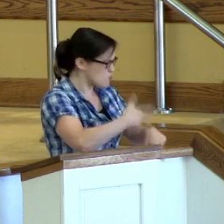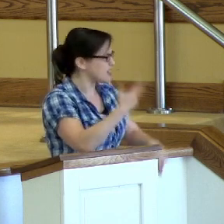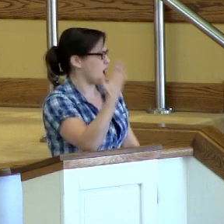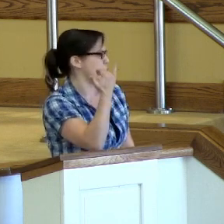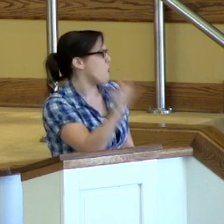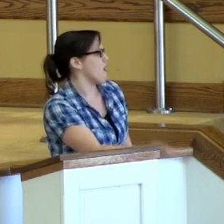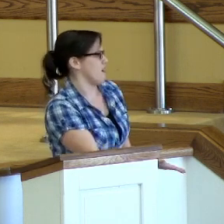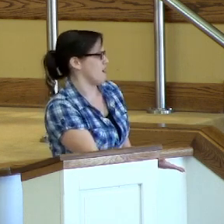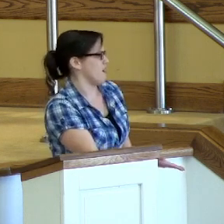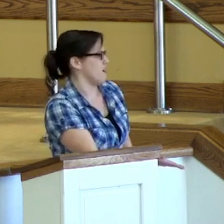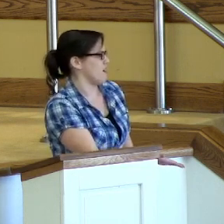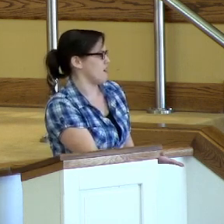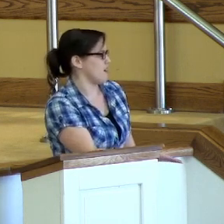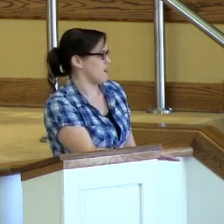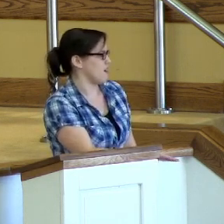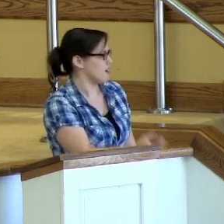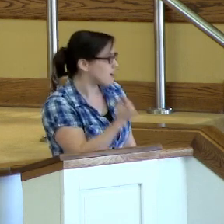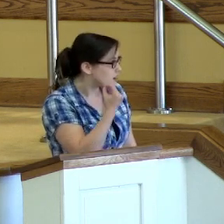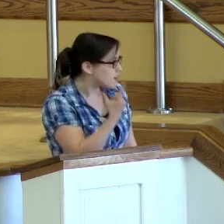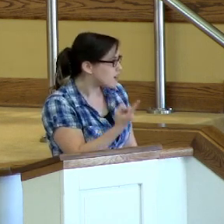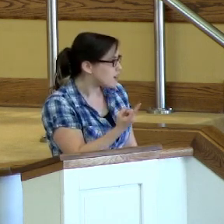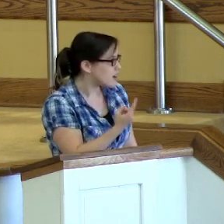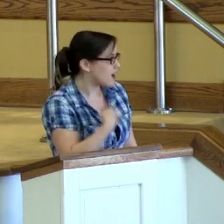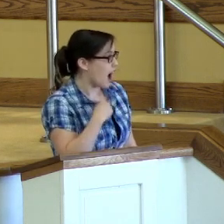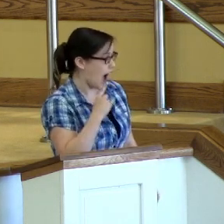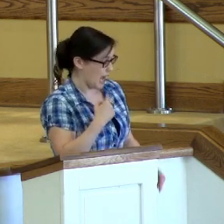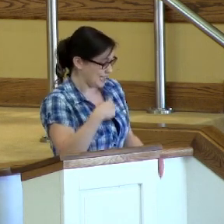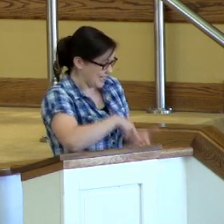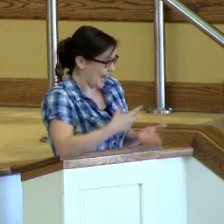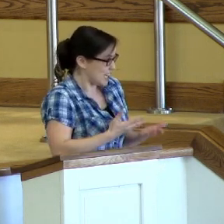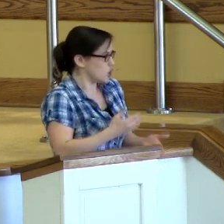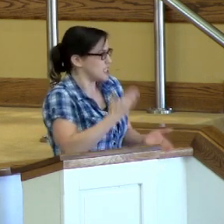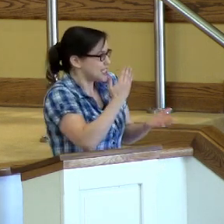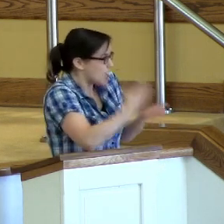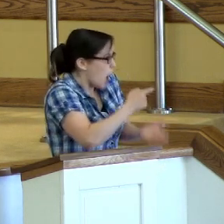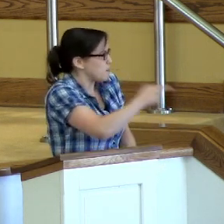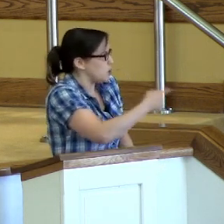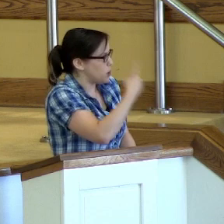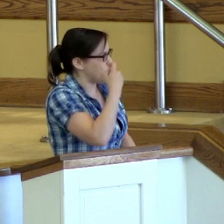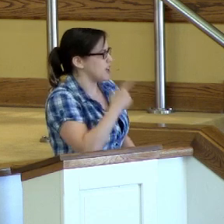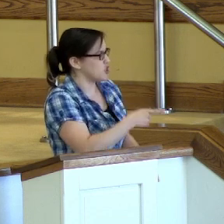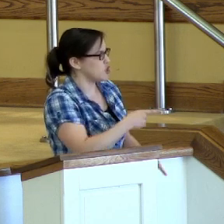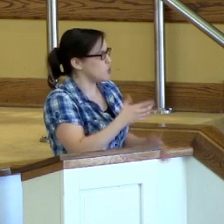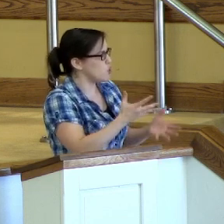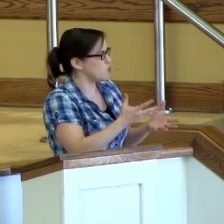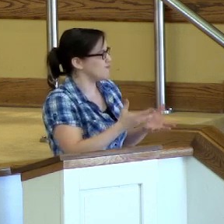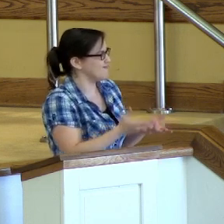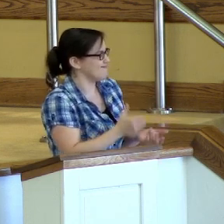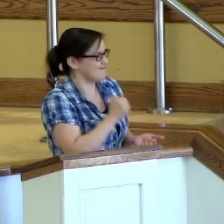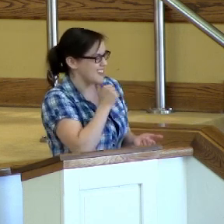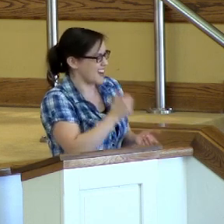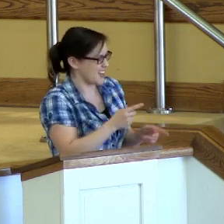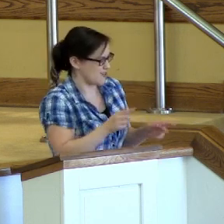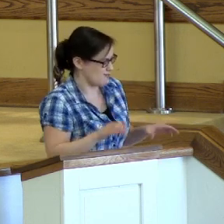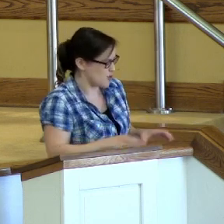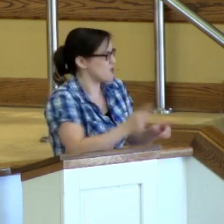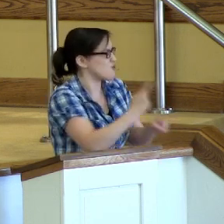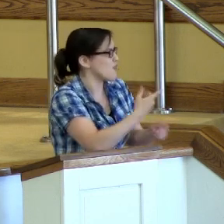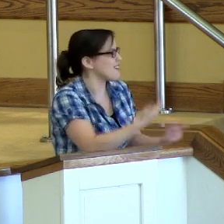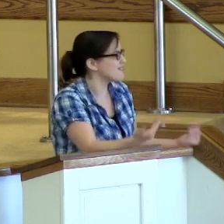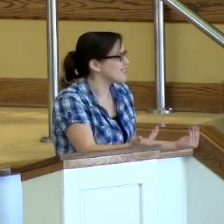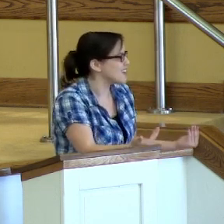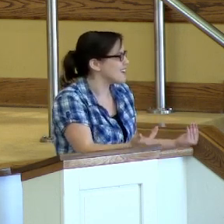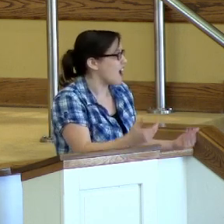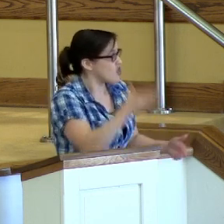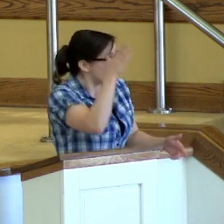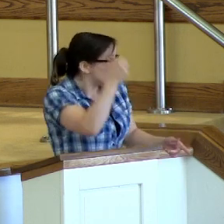Behold, I went out to withstand thee, because thy way is perverse before me. And the ass saw me and